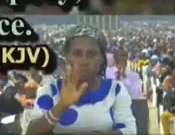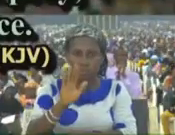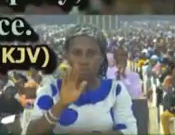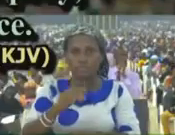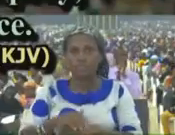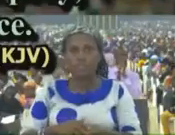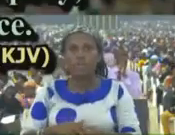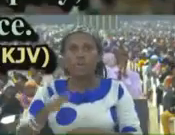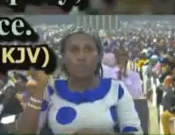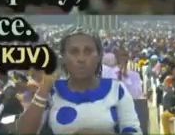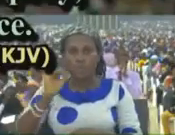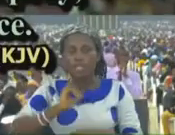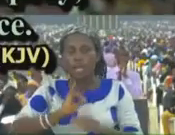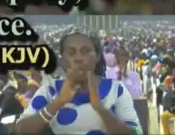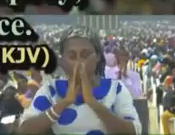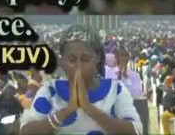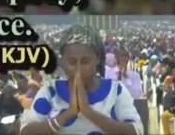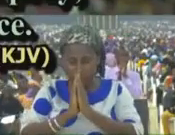will I pray.